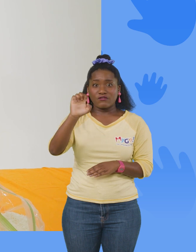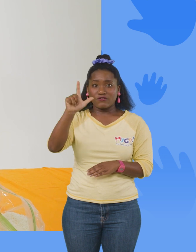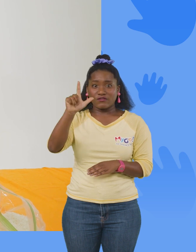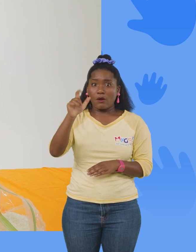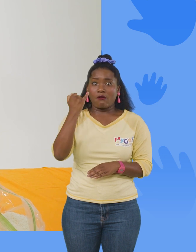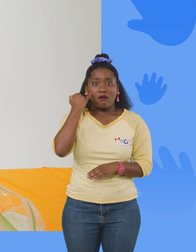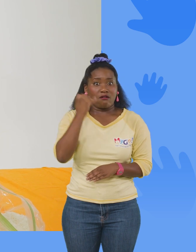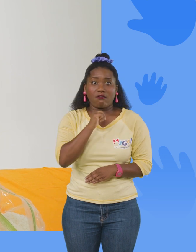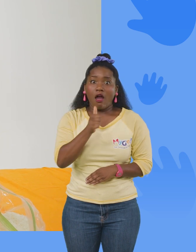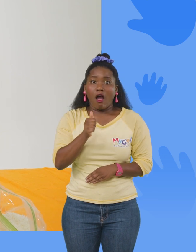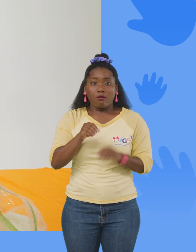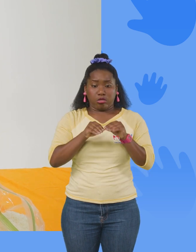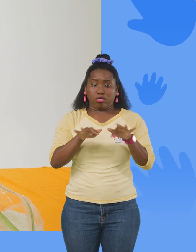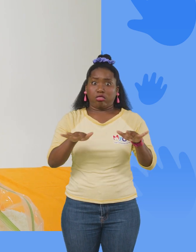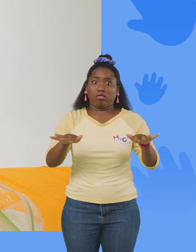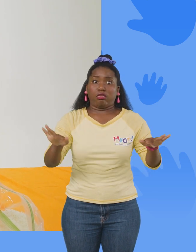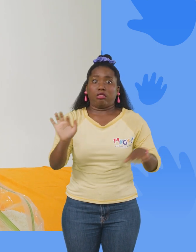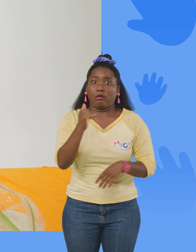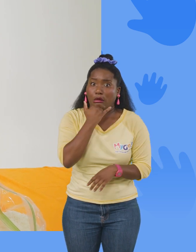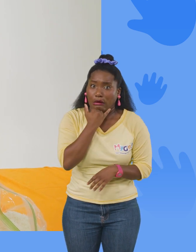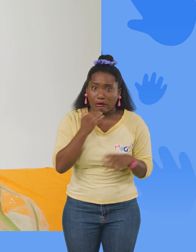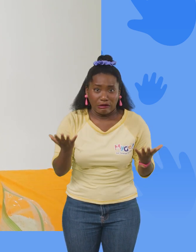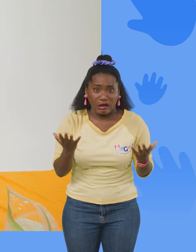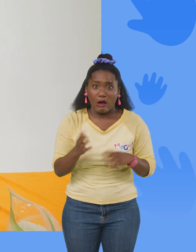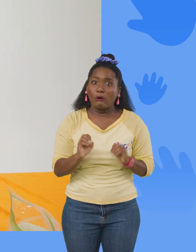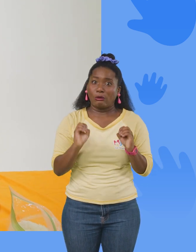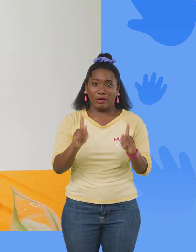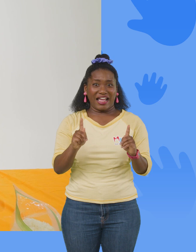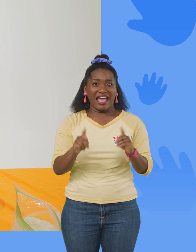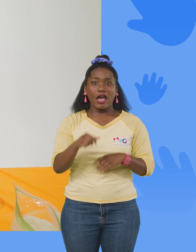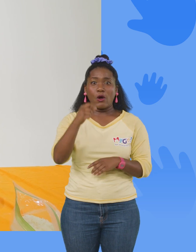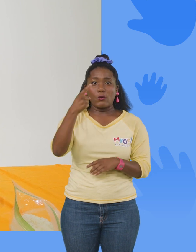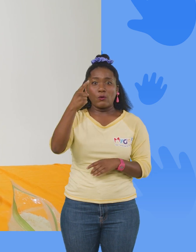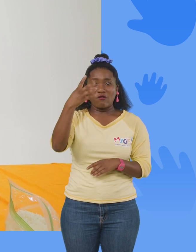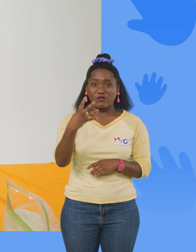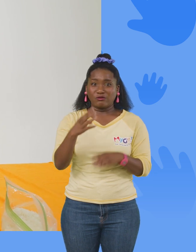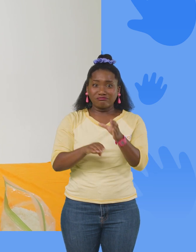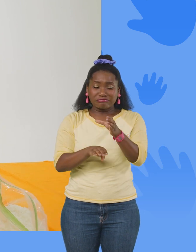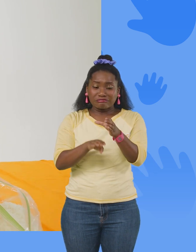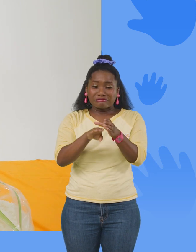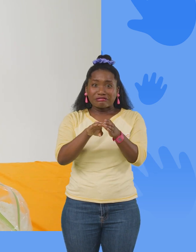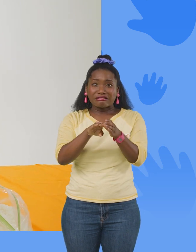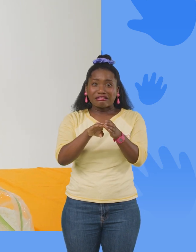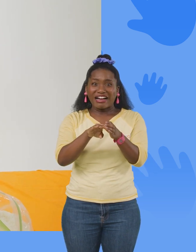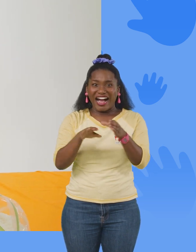would be really dirty. Okay, here we go, one quarter cup.